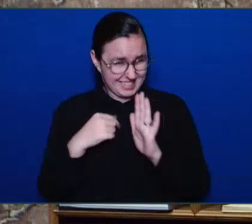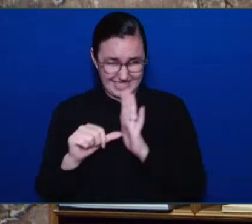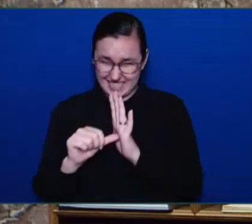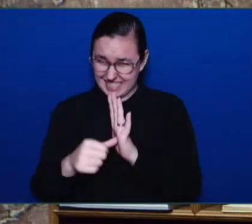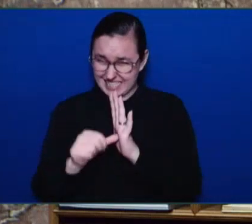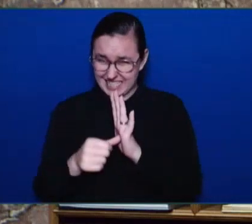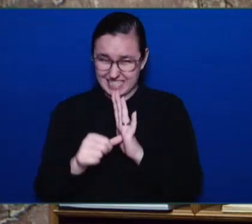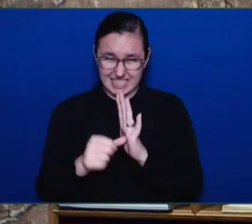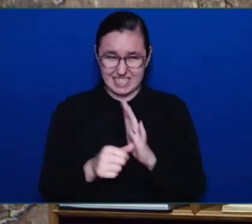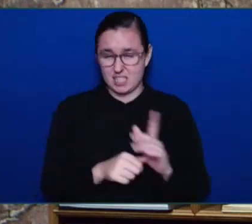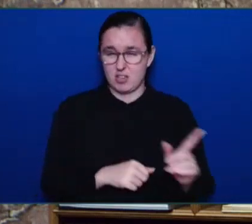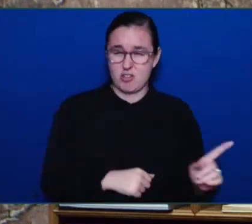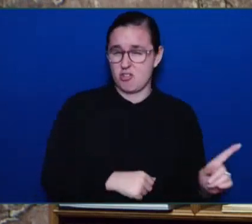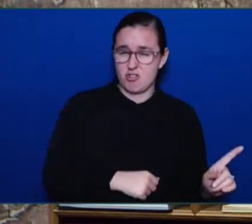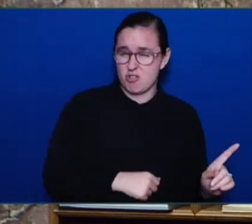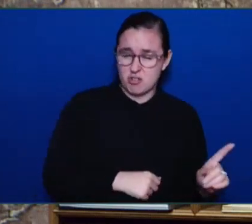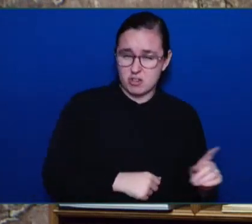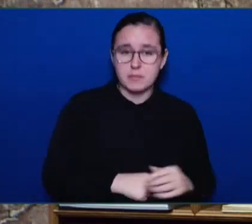Honourable Speaker.